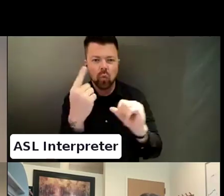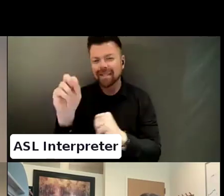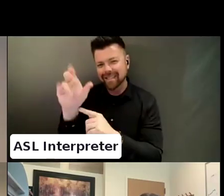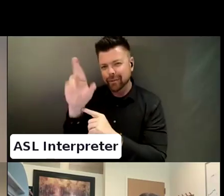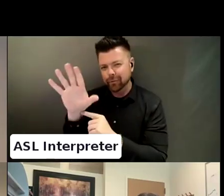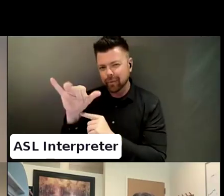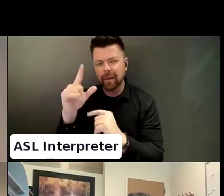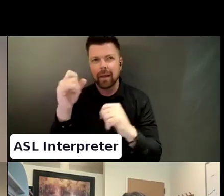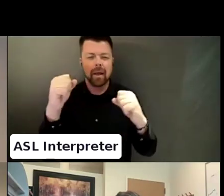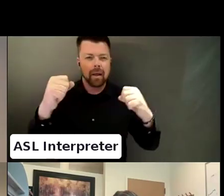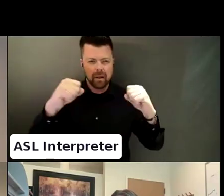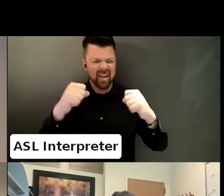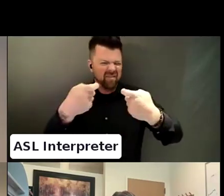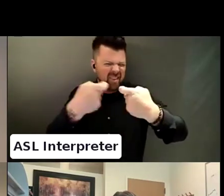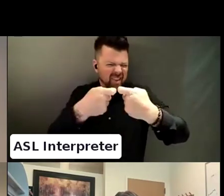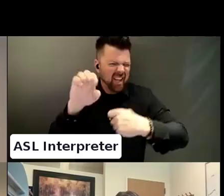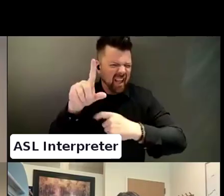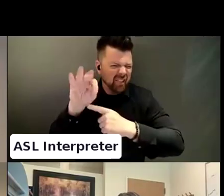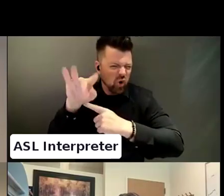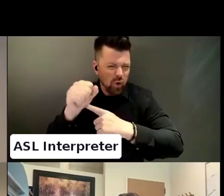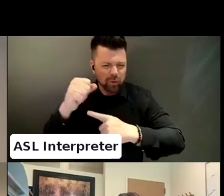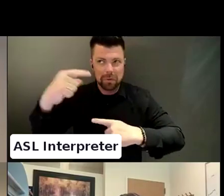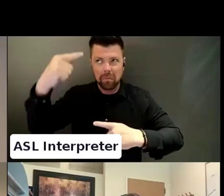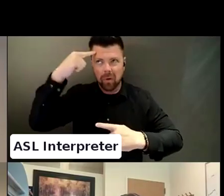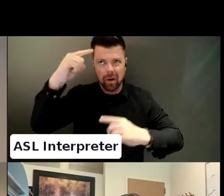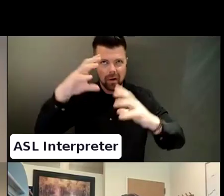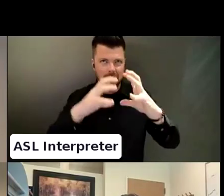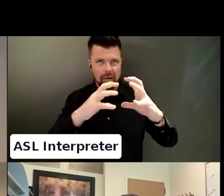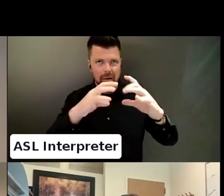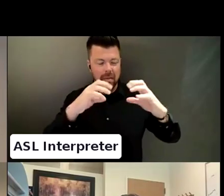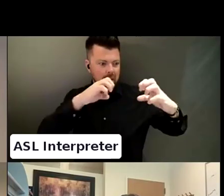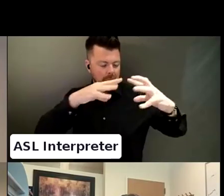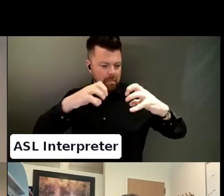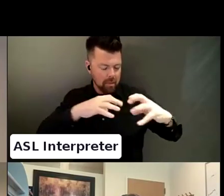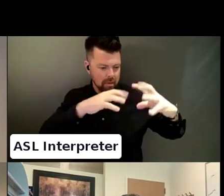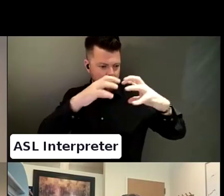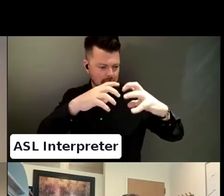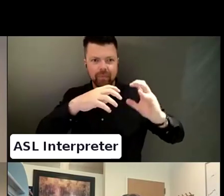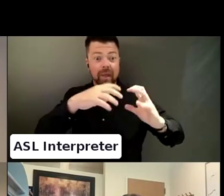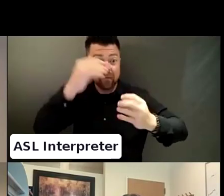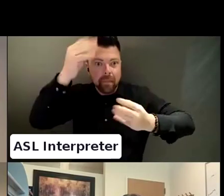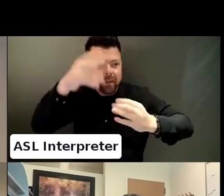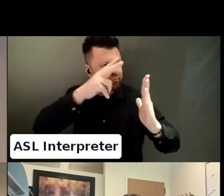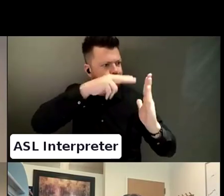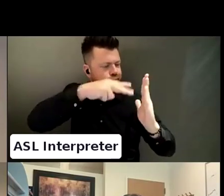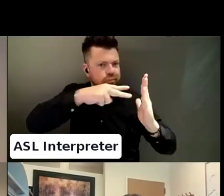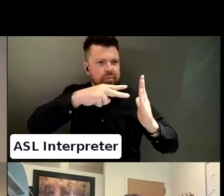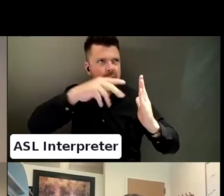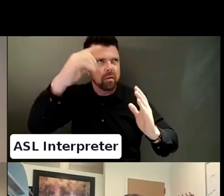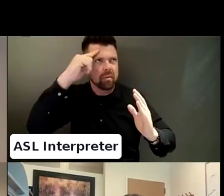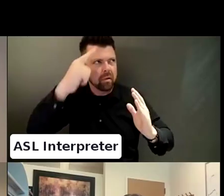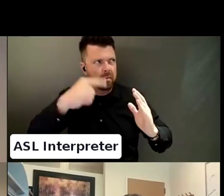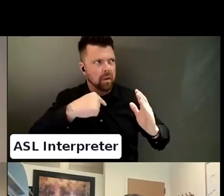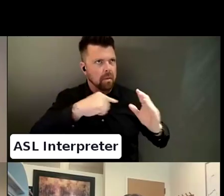an array of electrodes, but a sensor on the brain that's reading information about the intent to move. A very